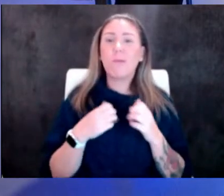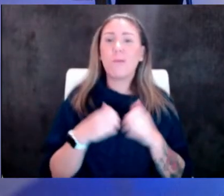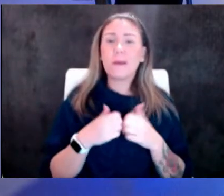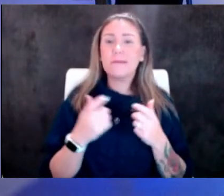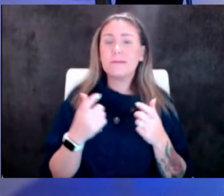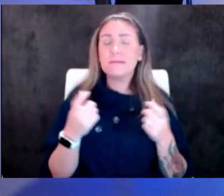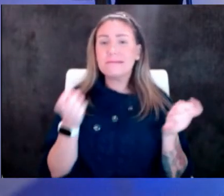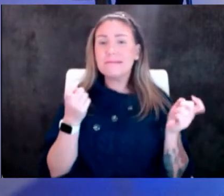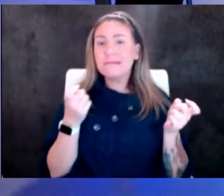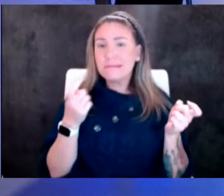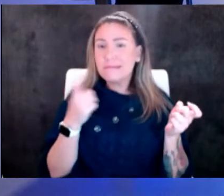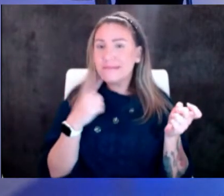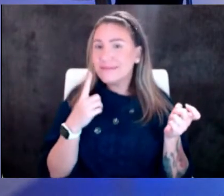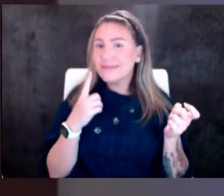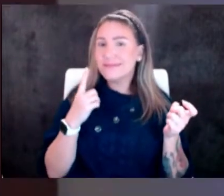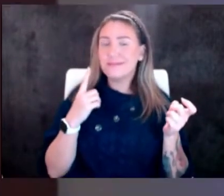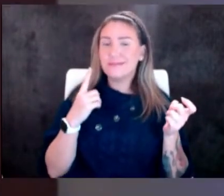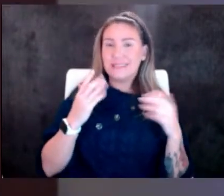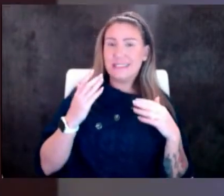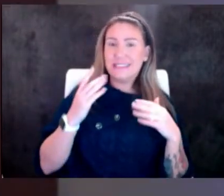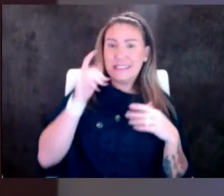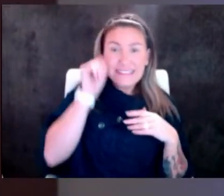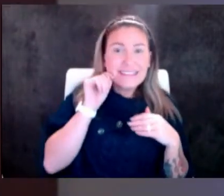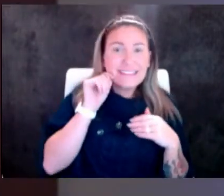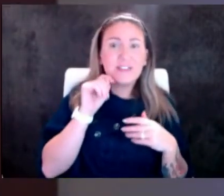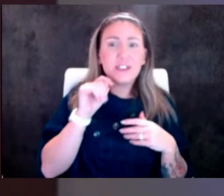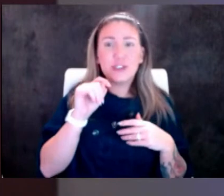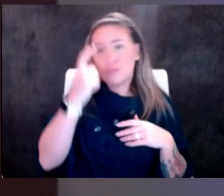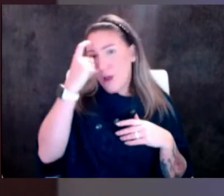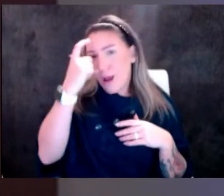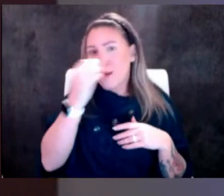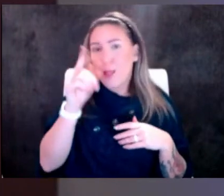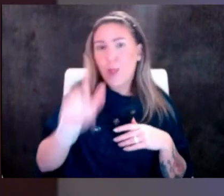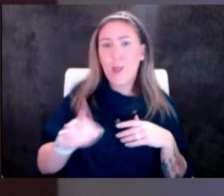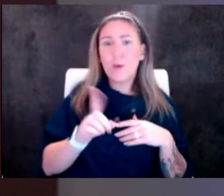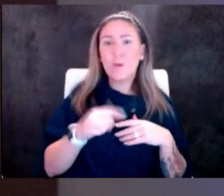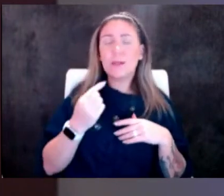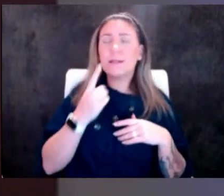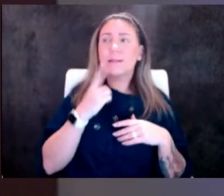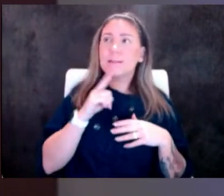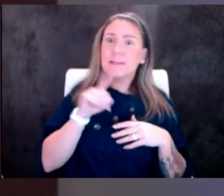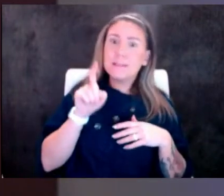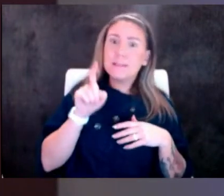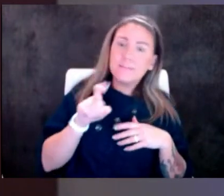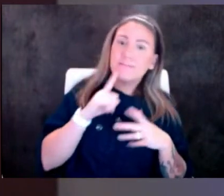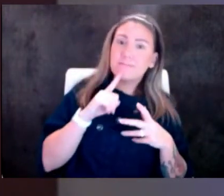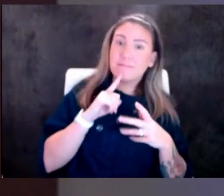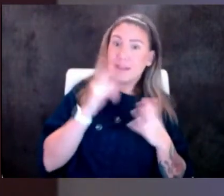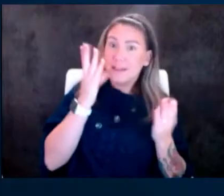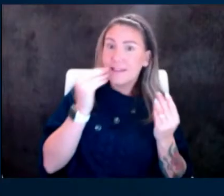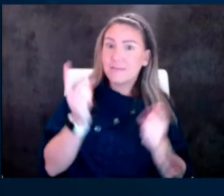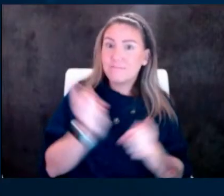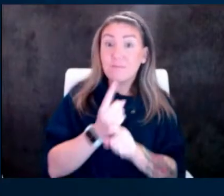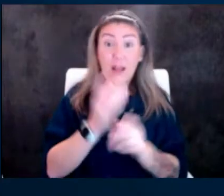adolescent brain and low risk and thinking ahead. Yeah, so. unbreakable. Okay. Yep. Yep. Last one, Jess.